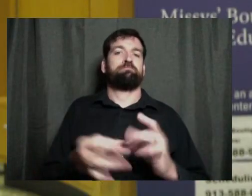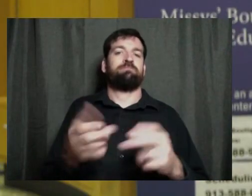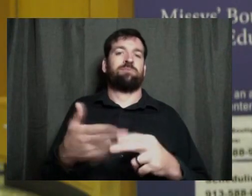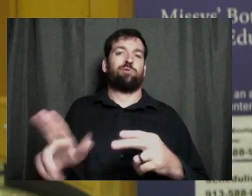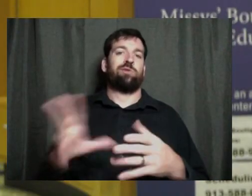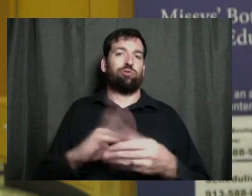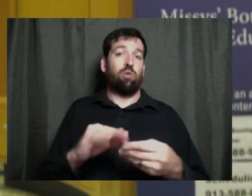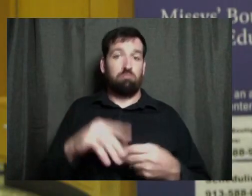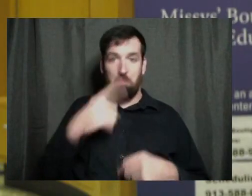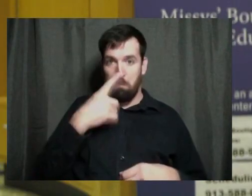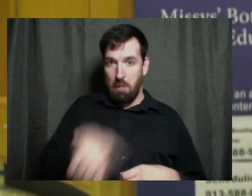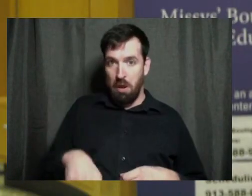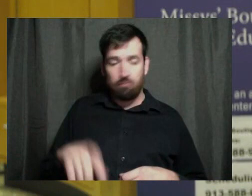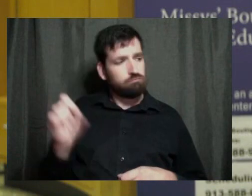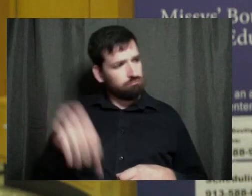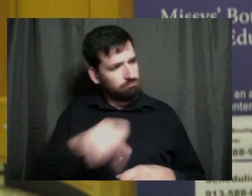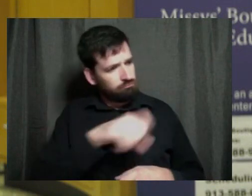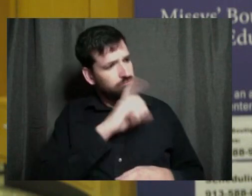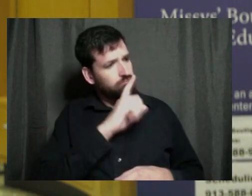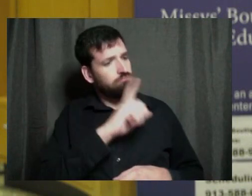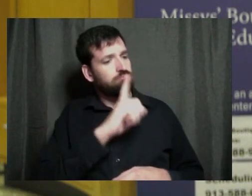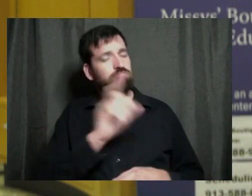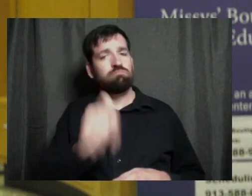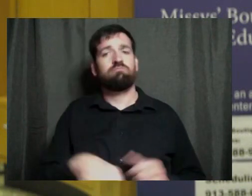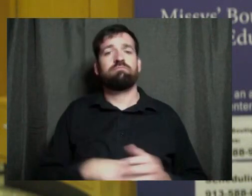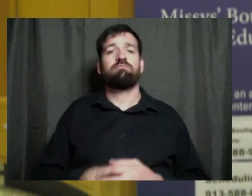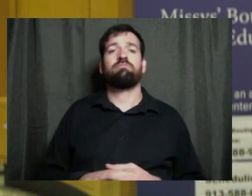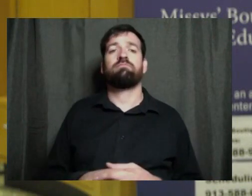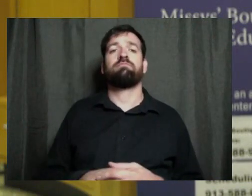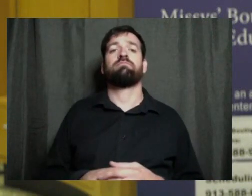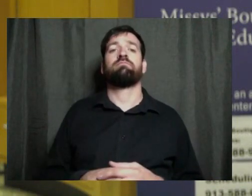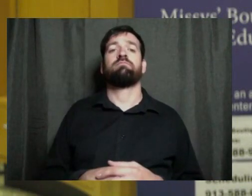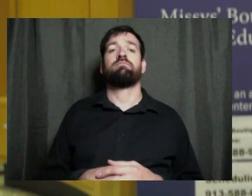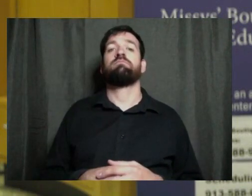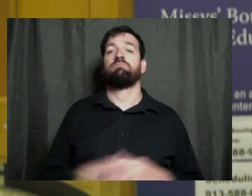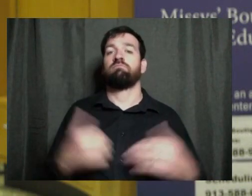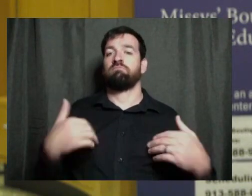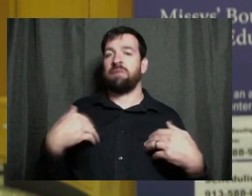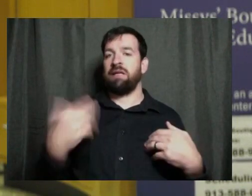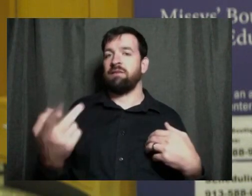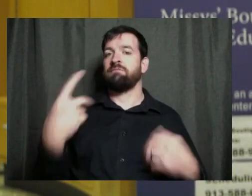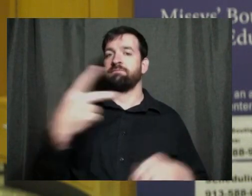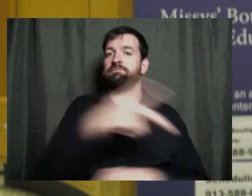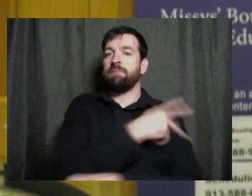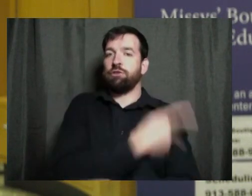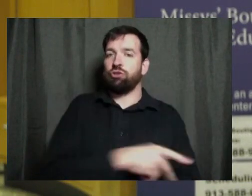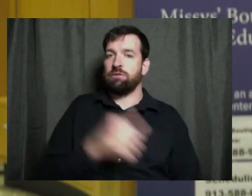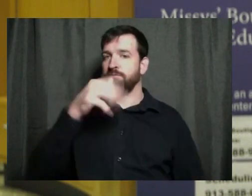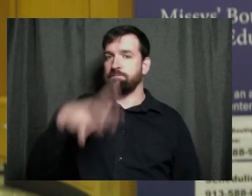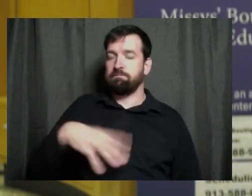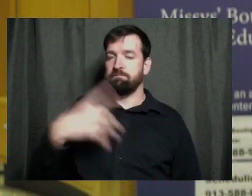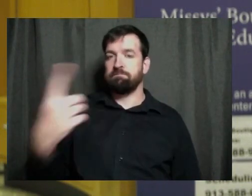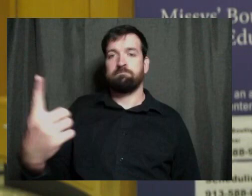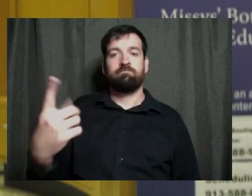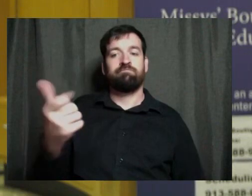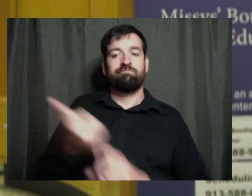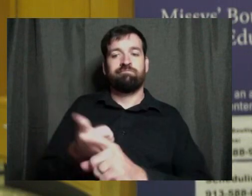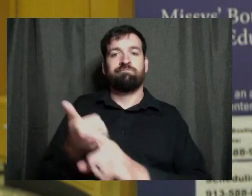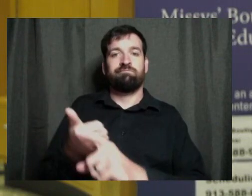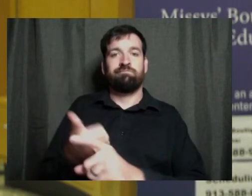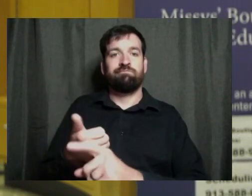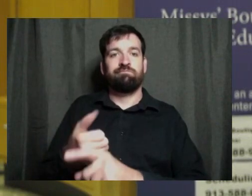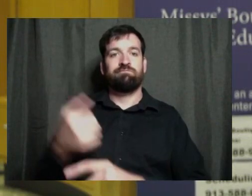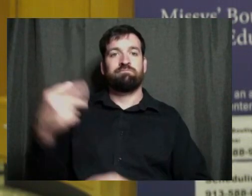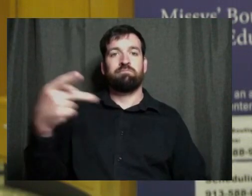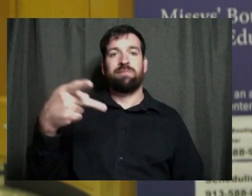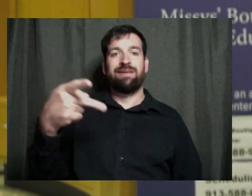could. Yes. About Missy's. We had a patient come in. She was a patient in need, or a PIN